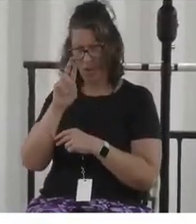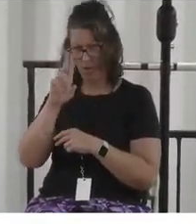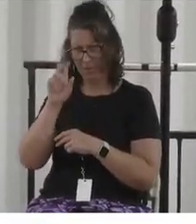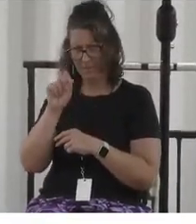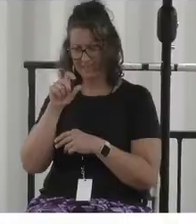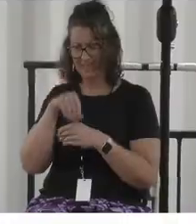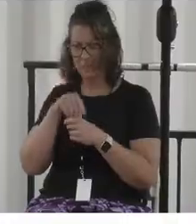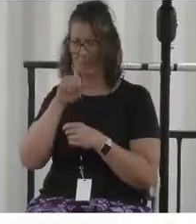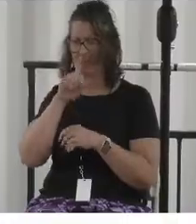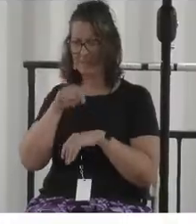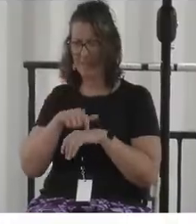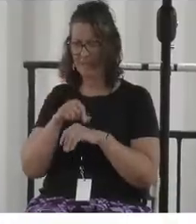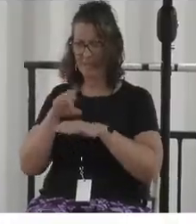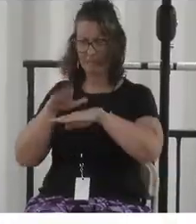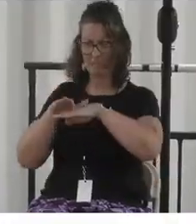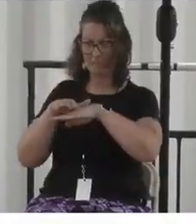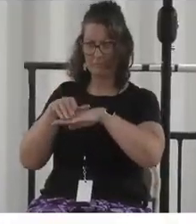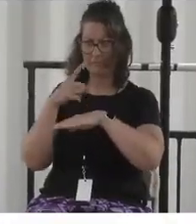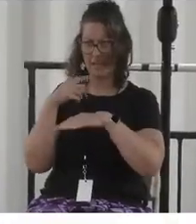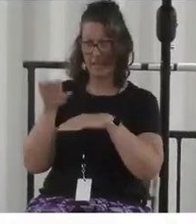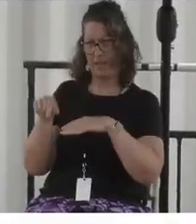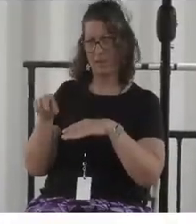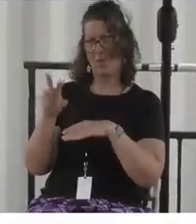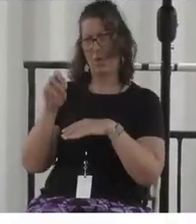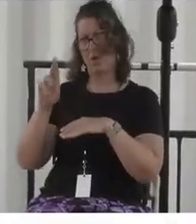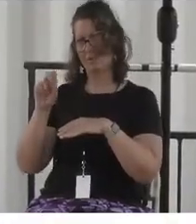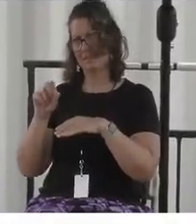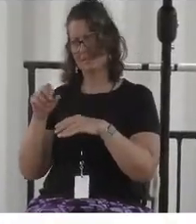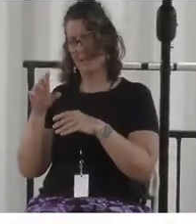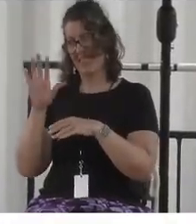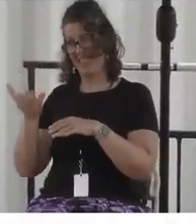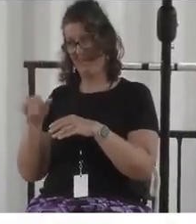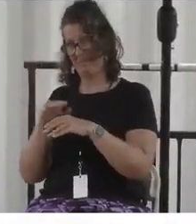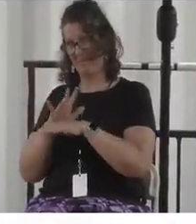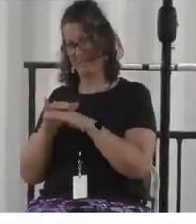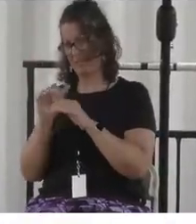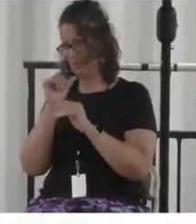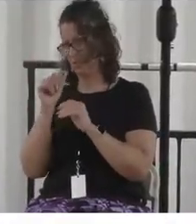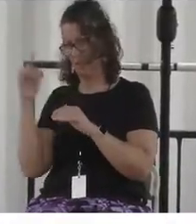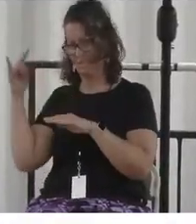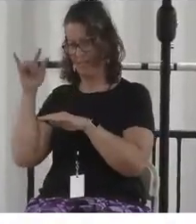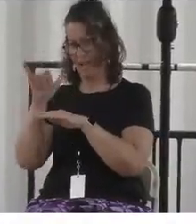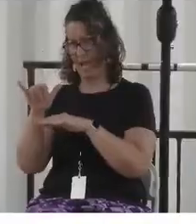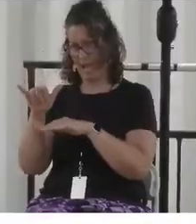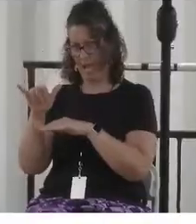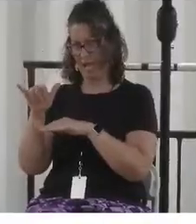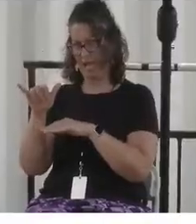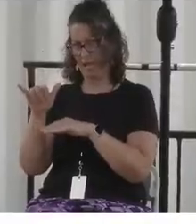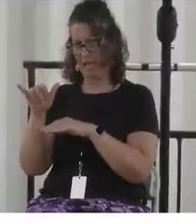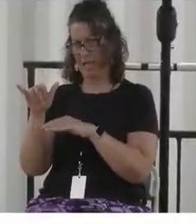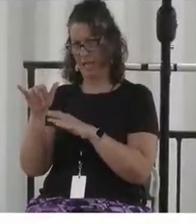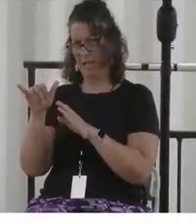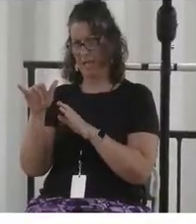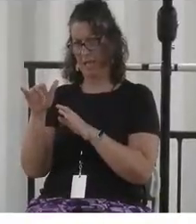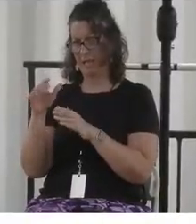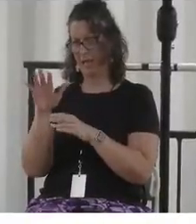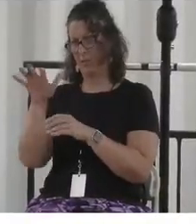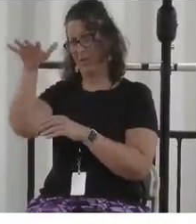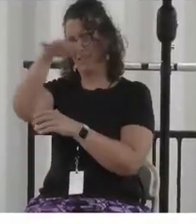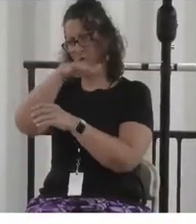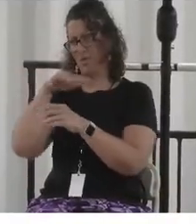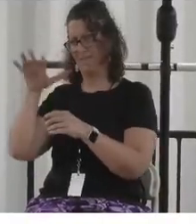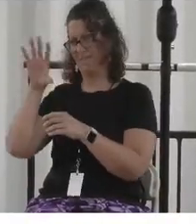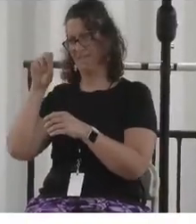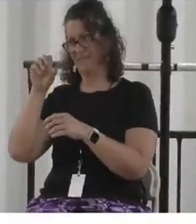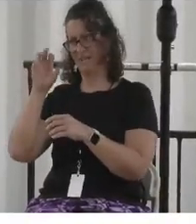he could issue alerts to say, hey, there are walruses on this beach. Don't fly planes within, you know, 50 kilometers or whatever.